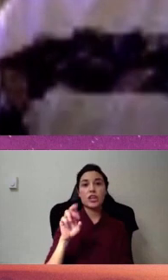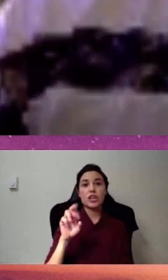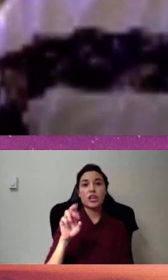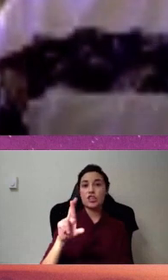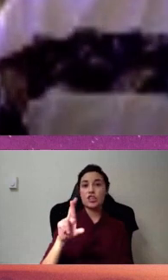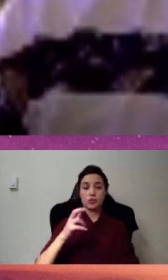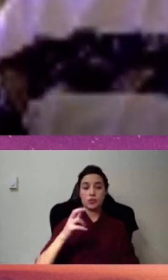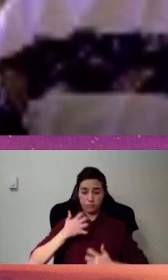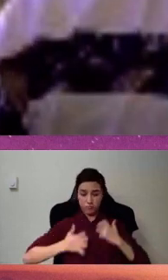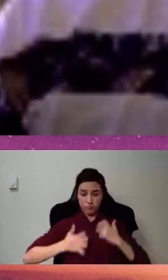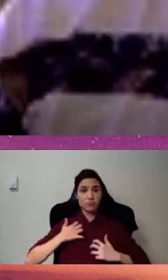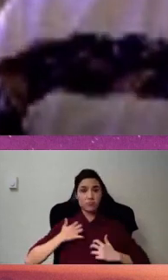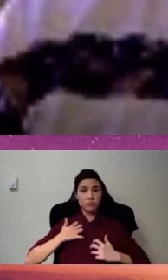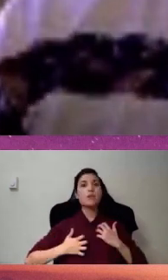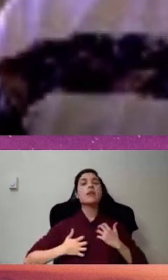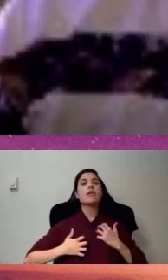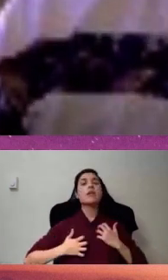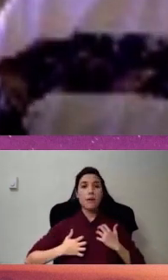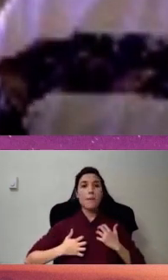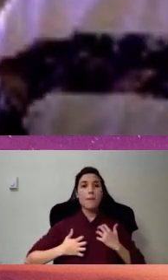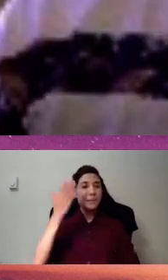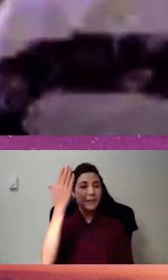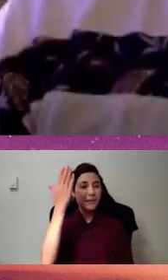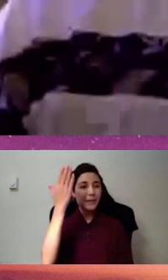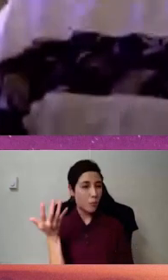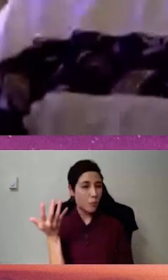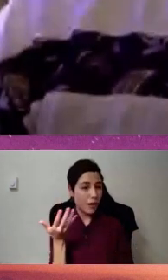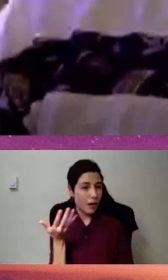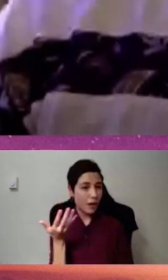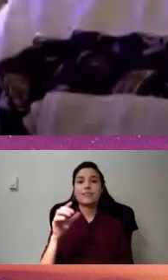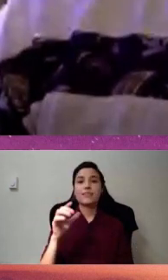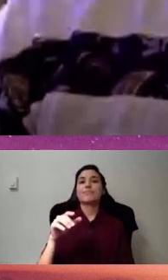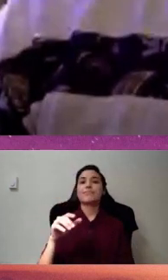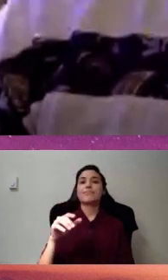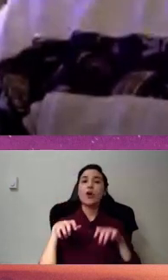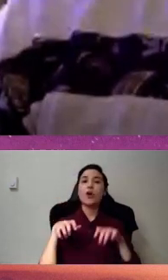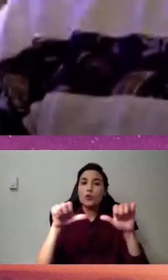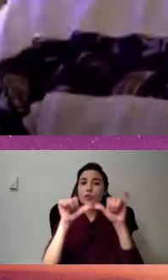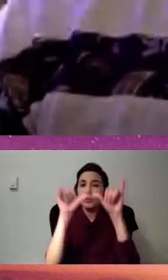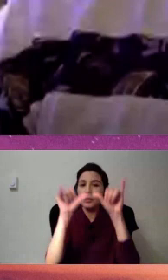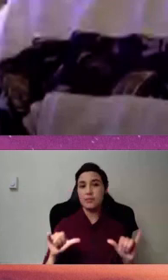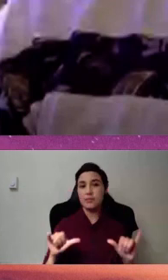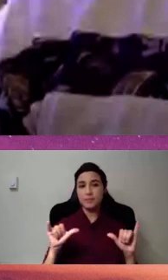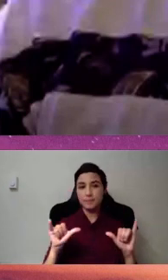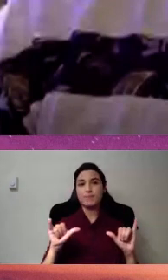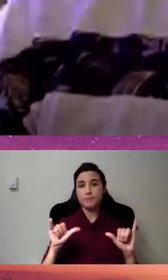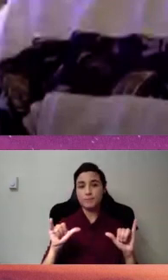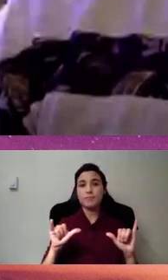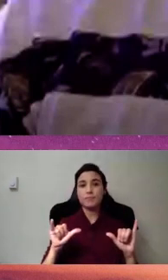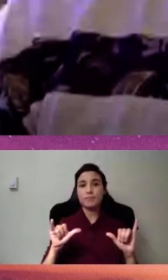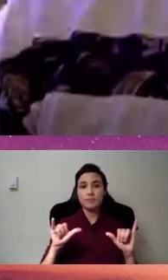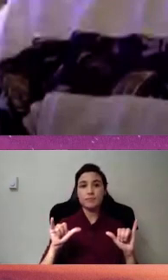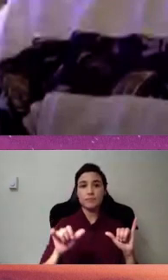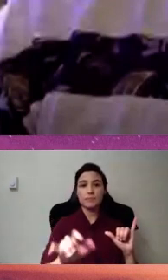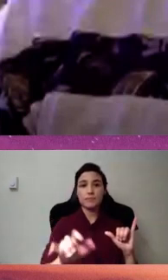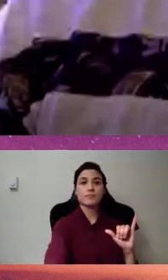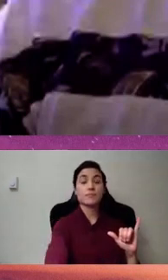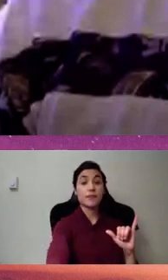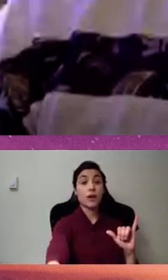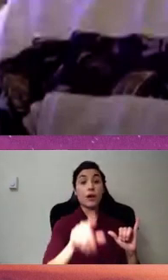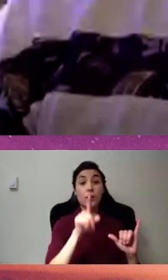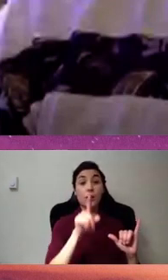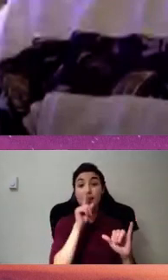colonialism. I definitely see it as being something, you know, central to myself and my own identity. I